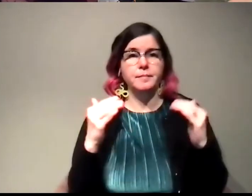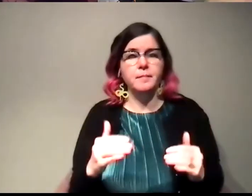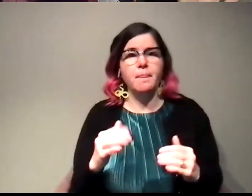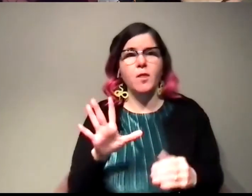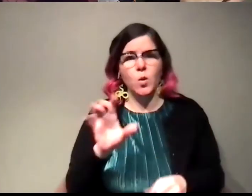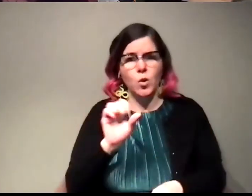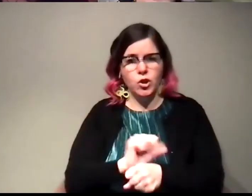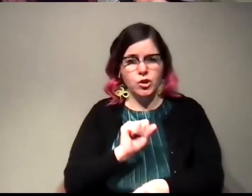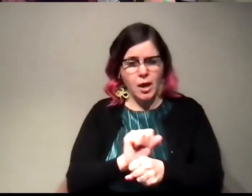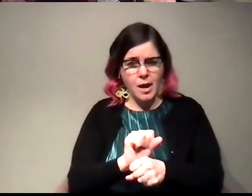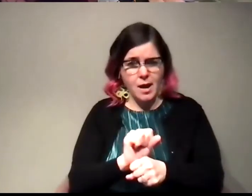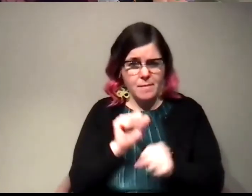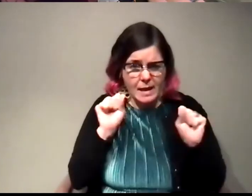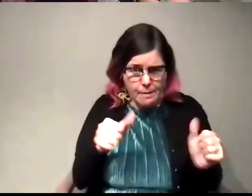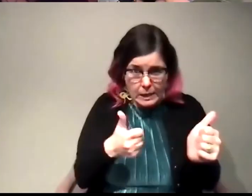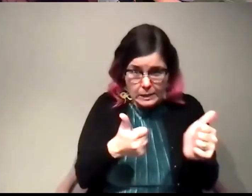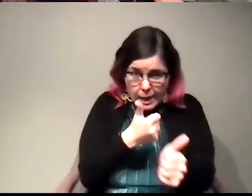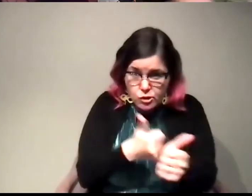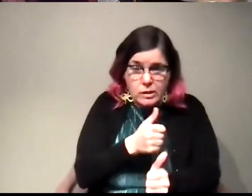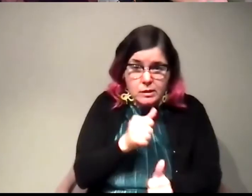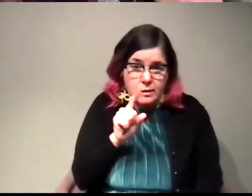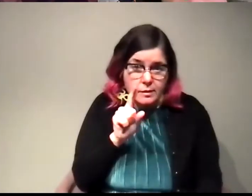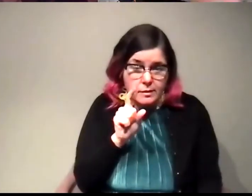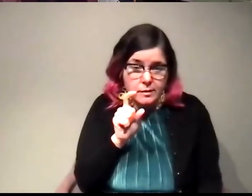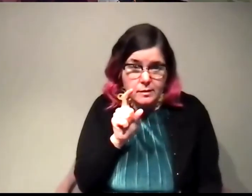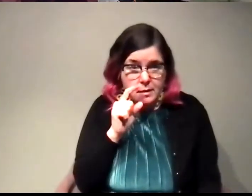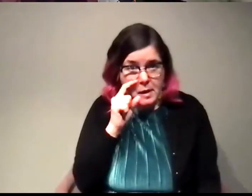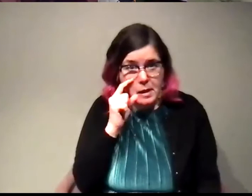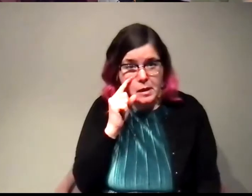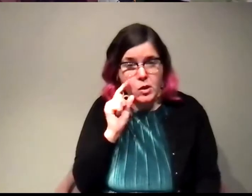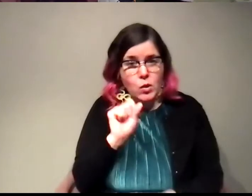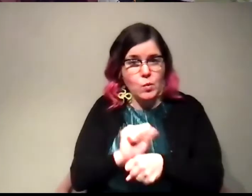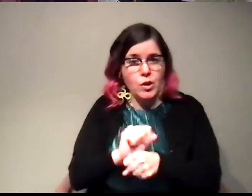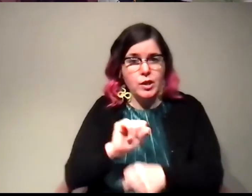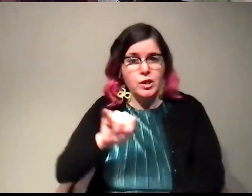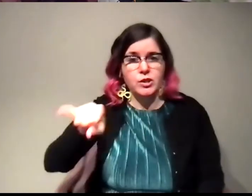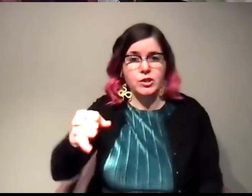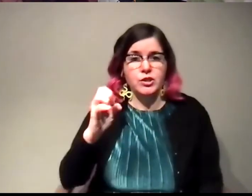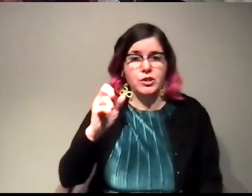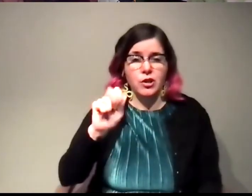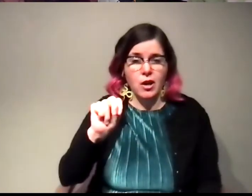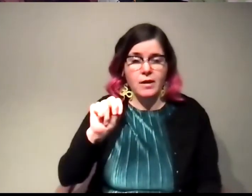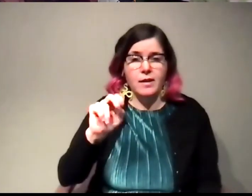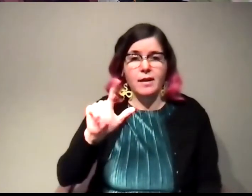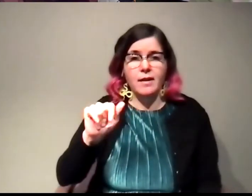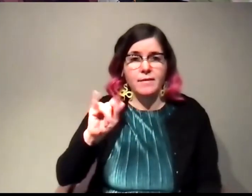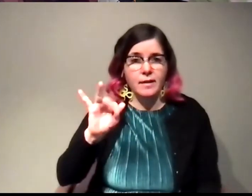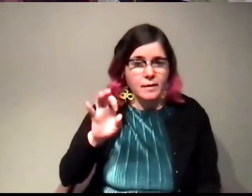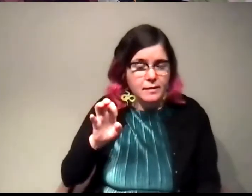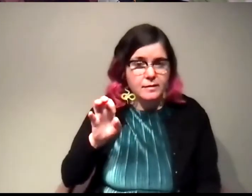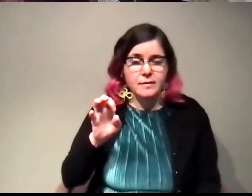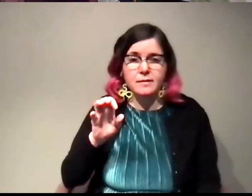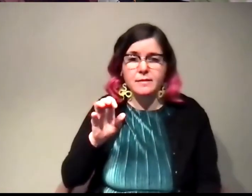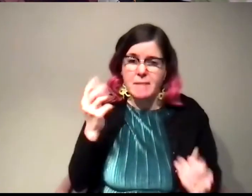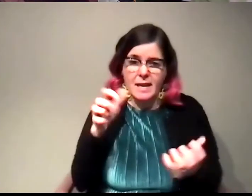ever dangerous? Like, you're working in Jean Lafitte, which is like lots of gators there. Like, is your job, and you live in